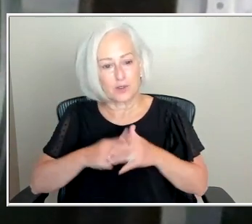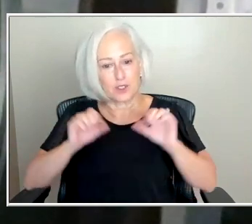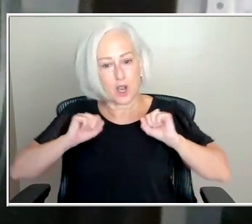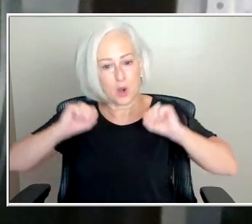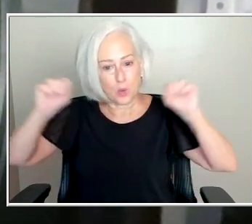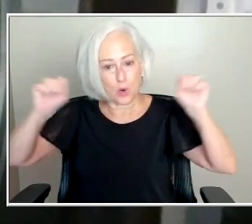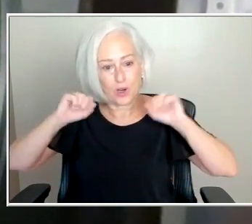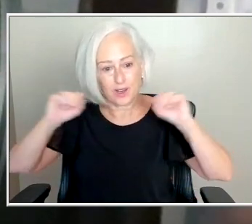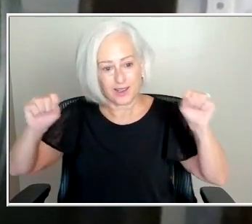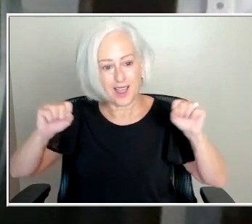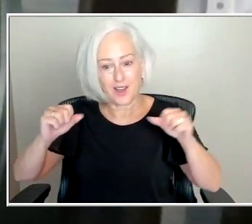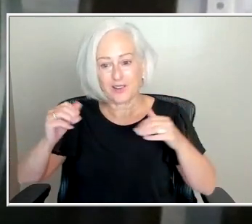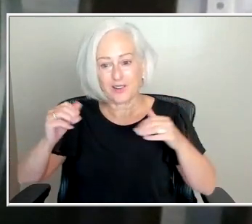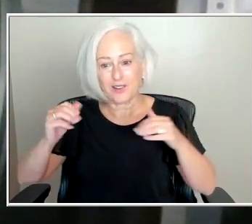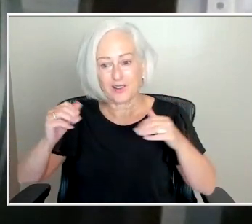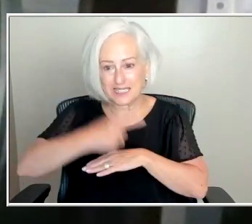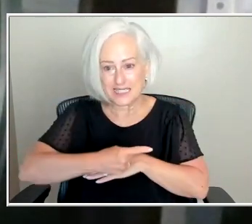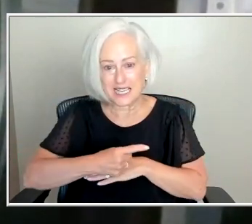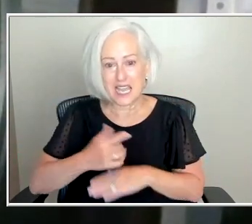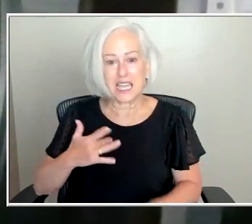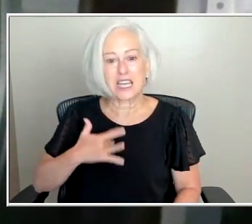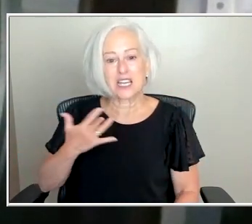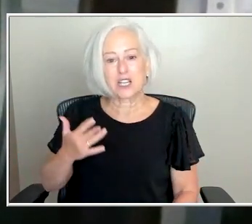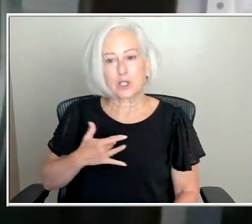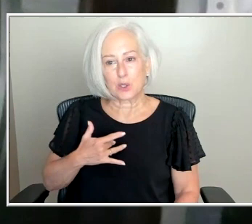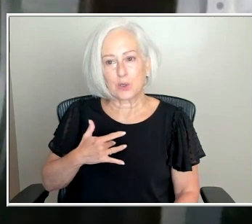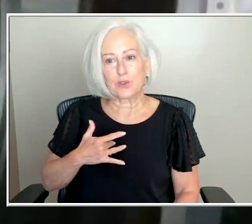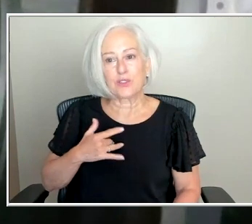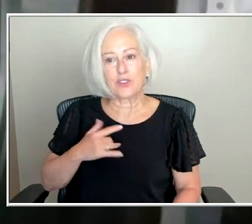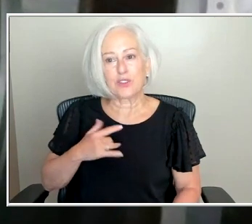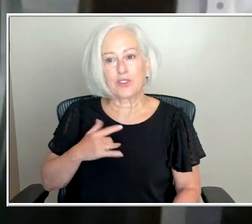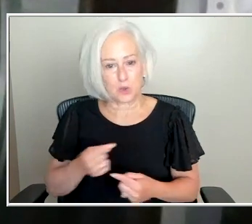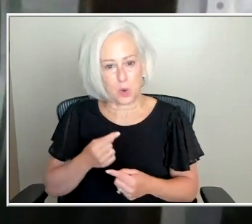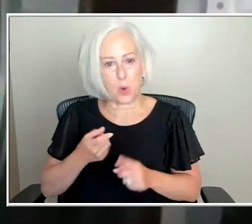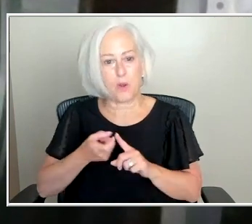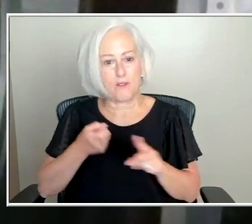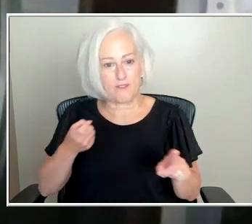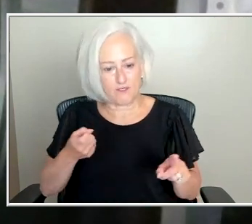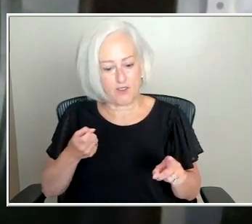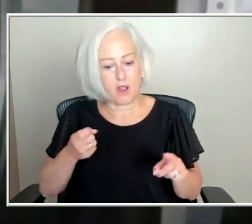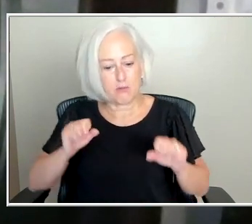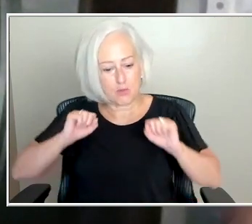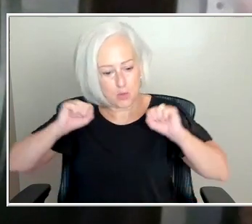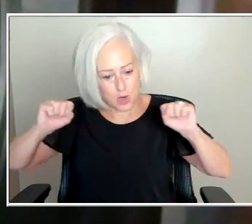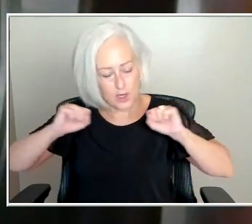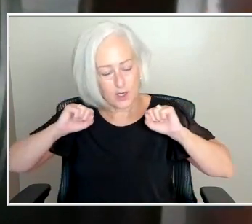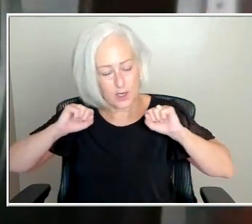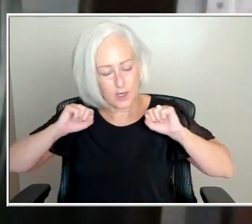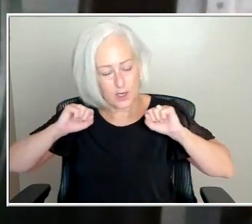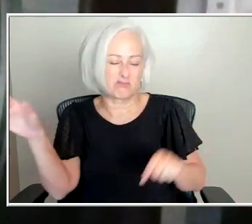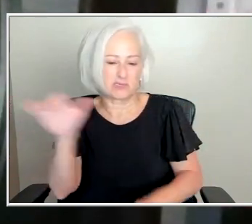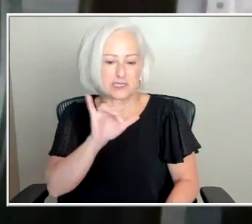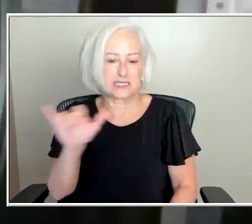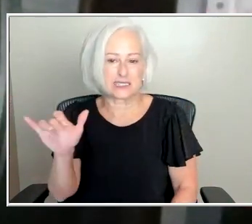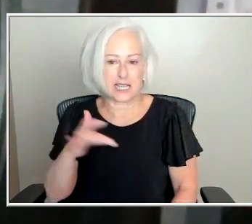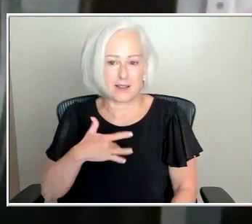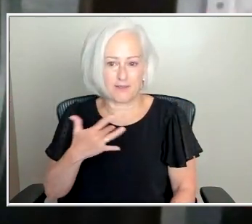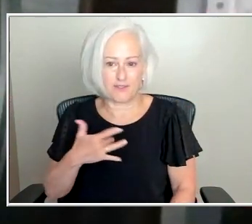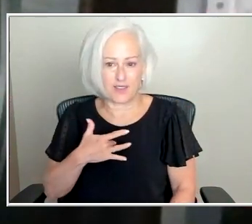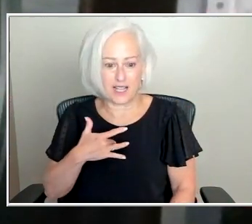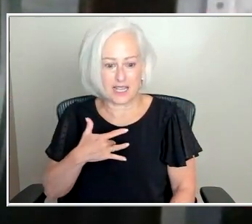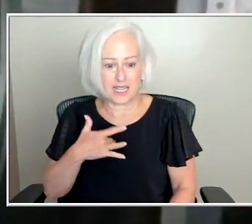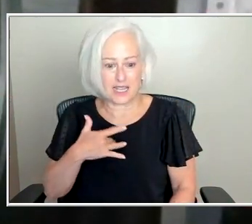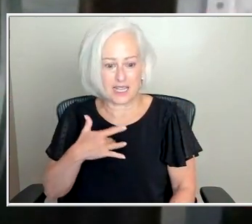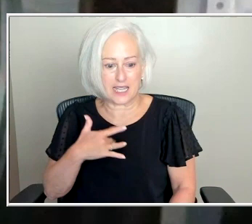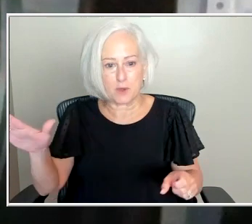day or the second day, you feel sore from working out that body part. Well, that's what I equate it to, except it's your whole body and